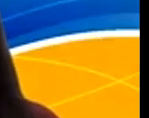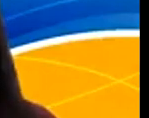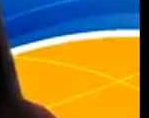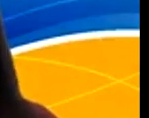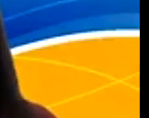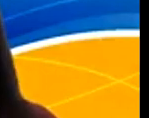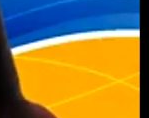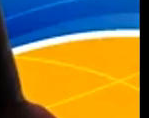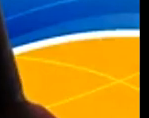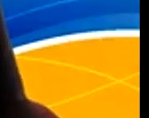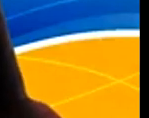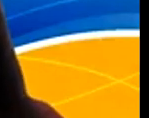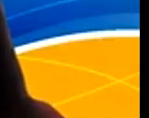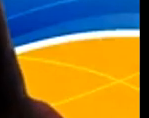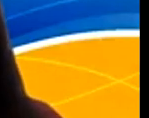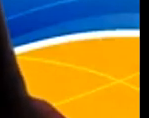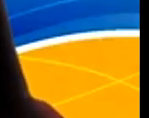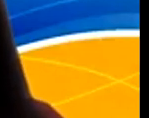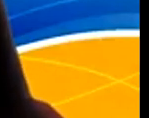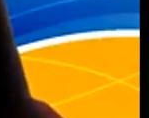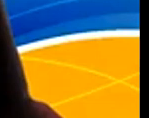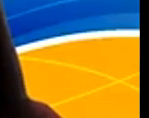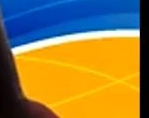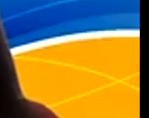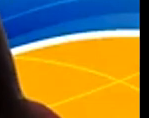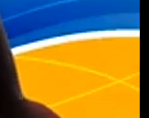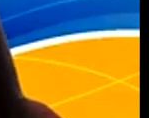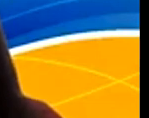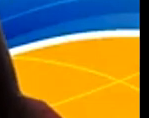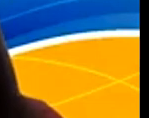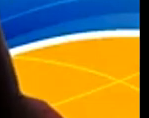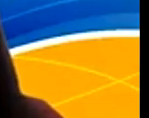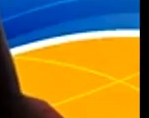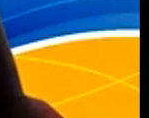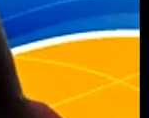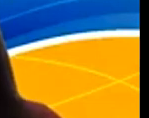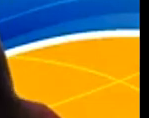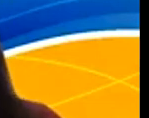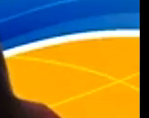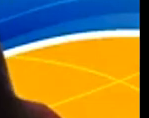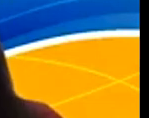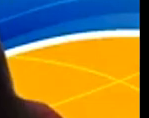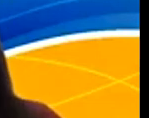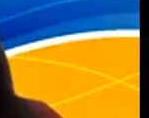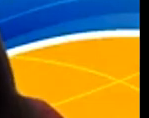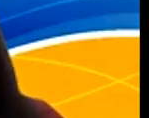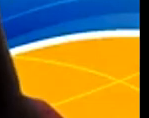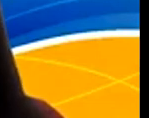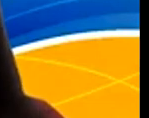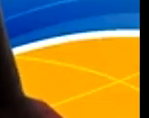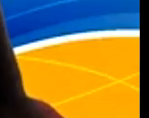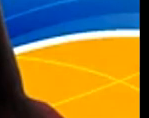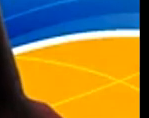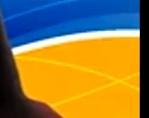build an inclusive society. To start the proceedings at Saajhi Samajh today, I am privileged to invite to this forum our